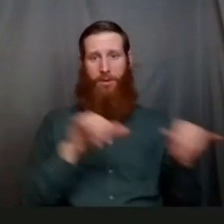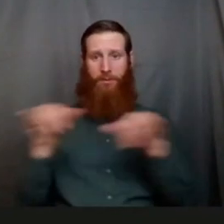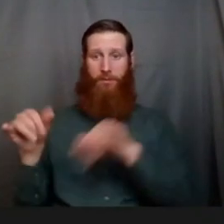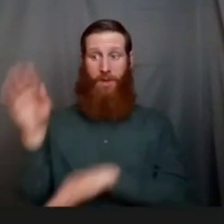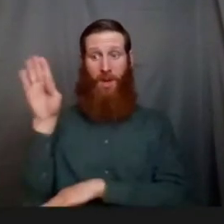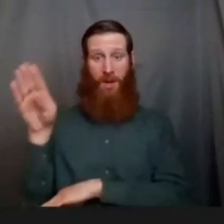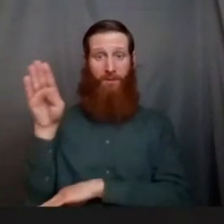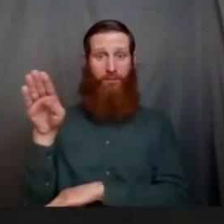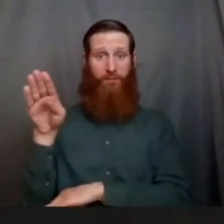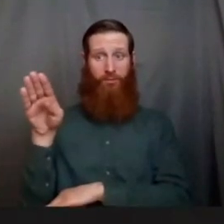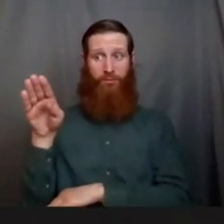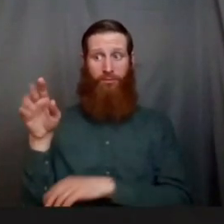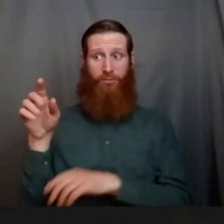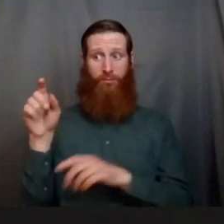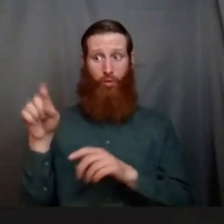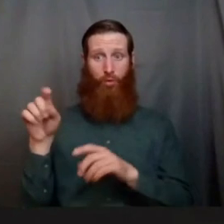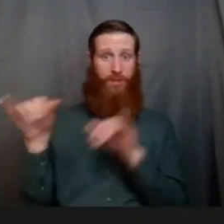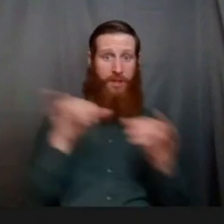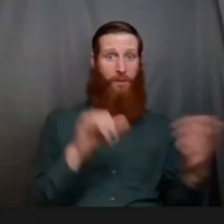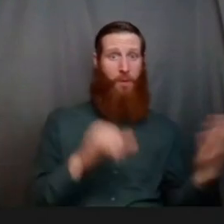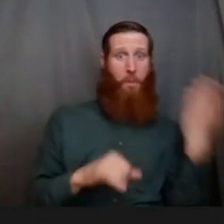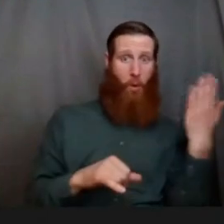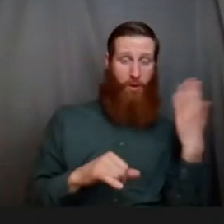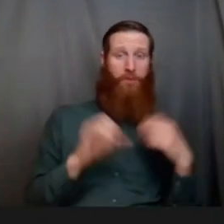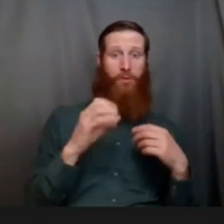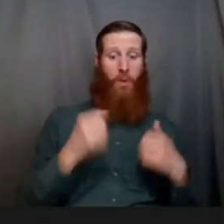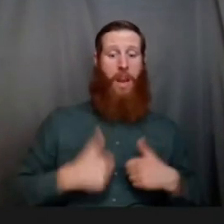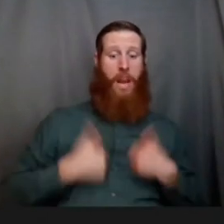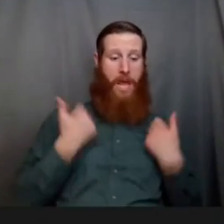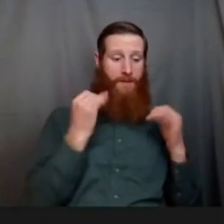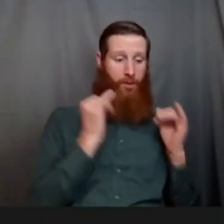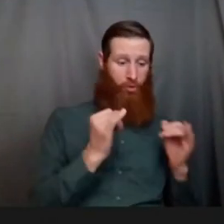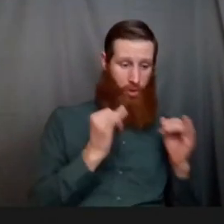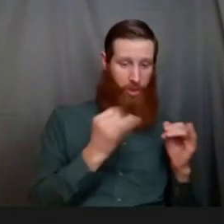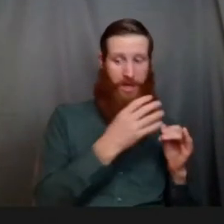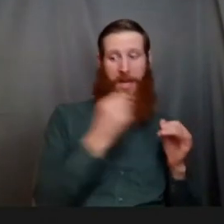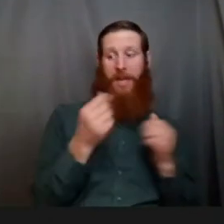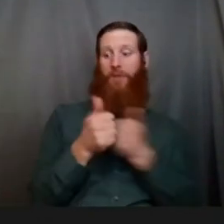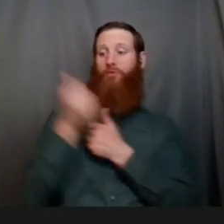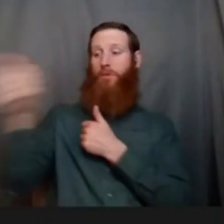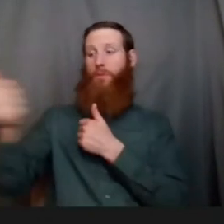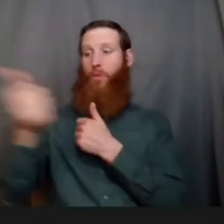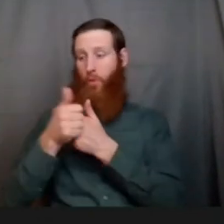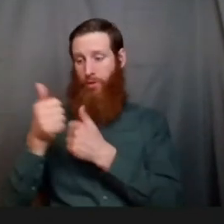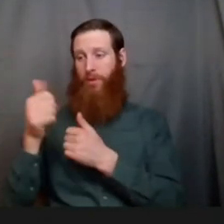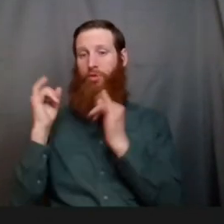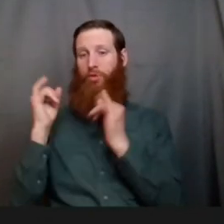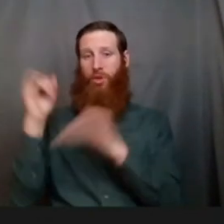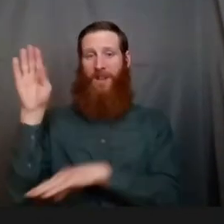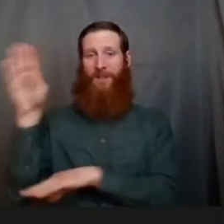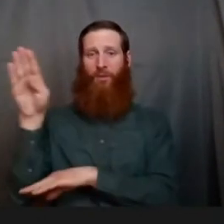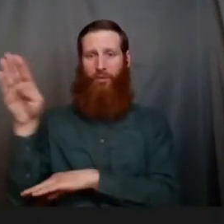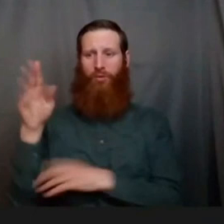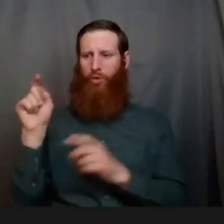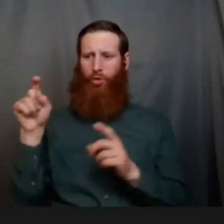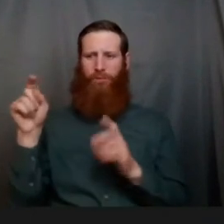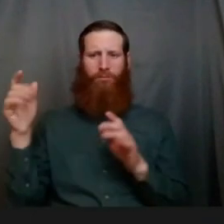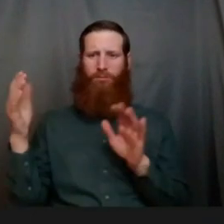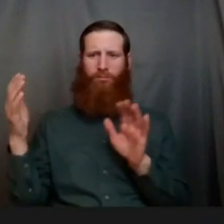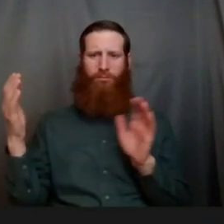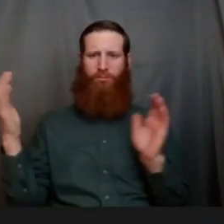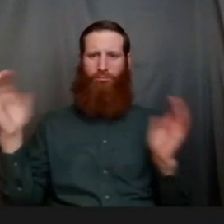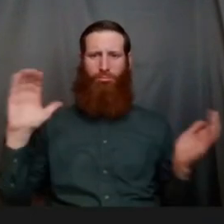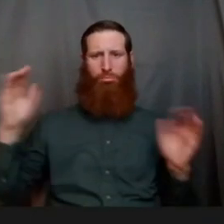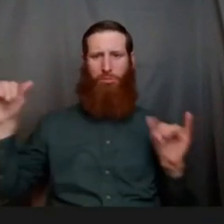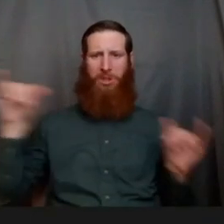the morning in terms of live instruction and the remote instruction in the afternoon. So that was a really important component